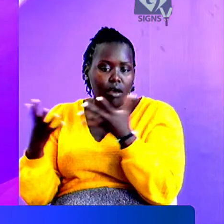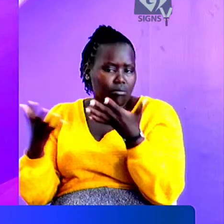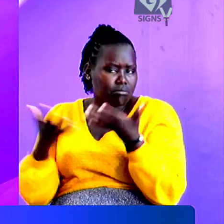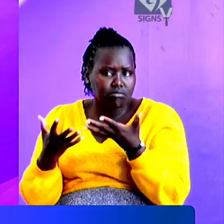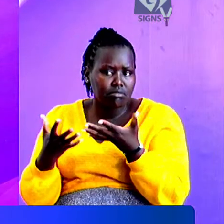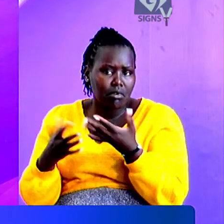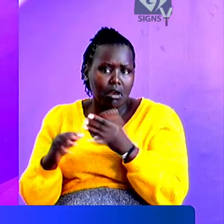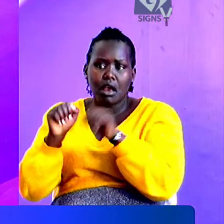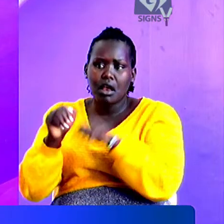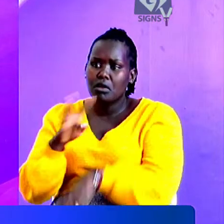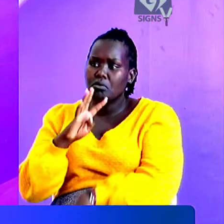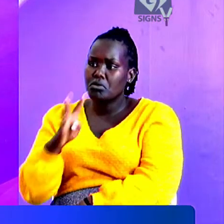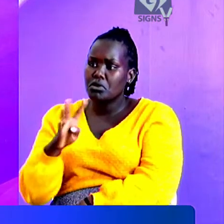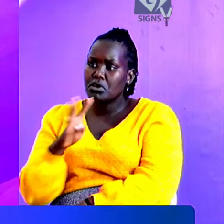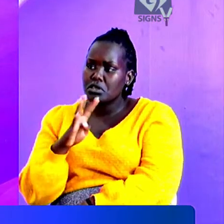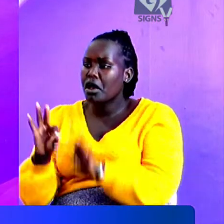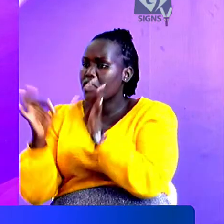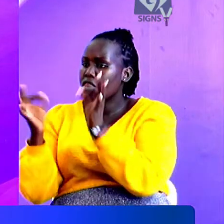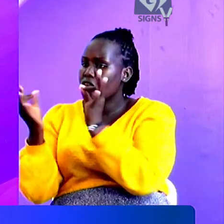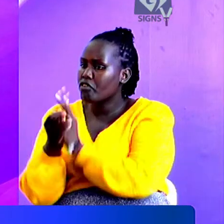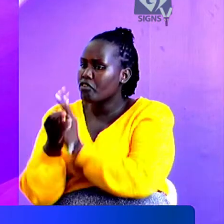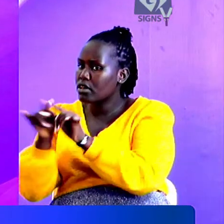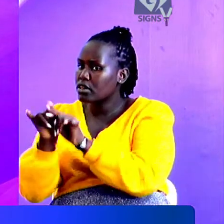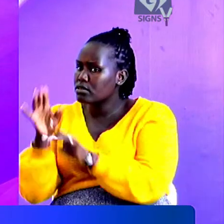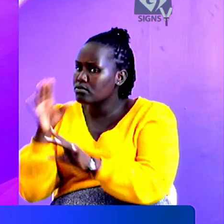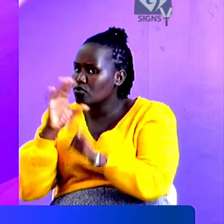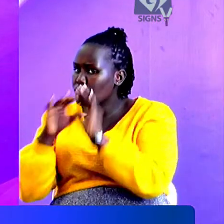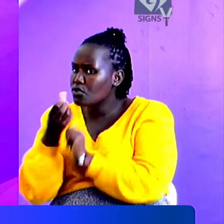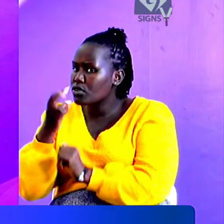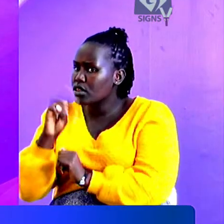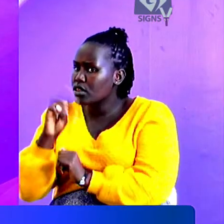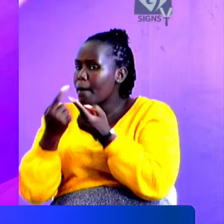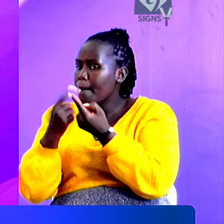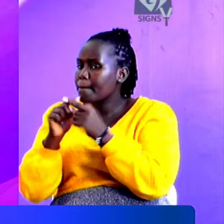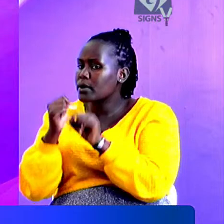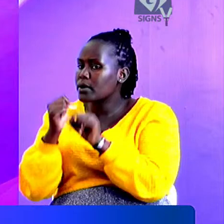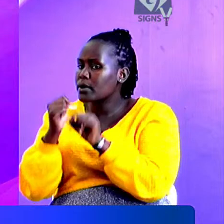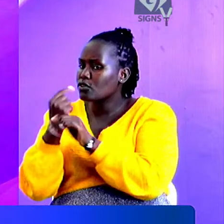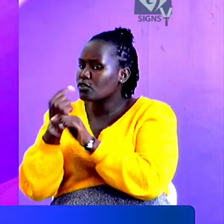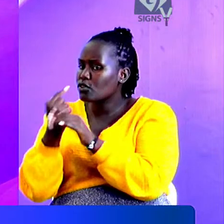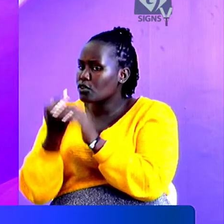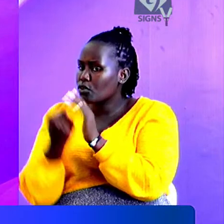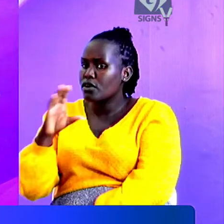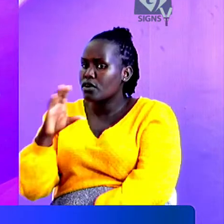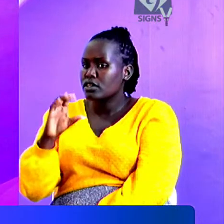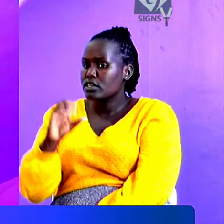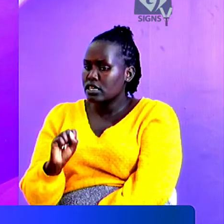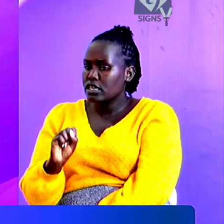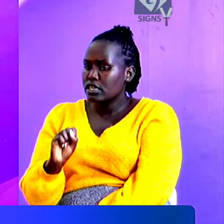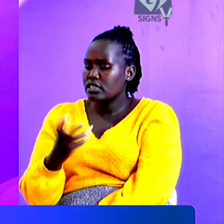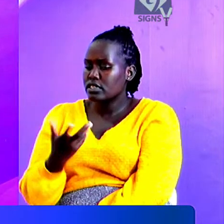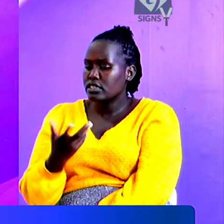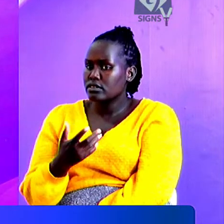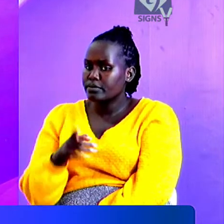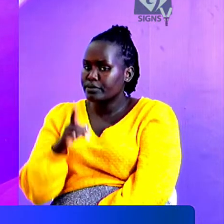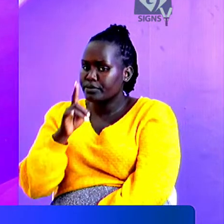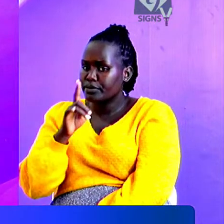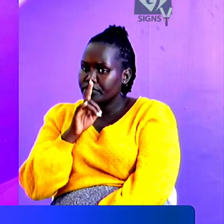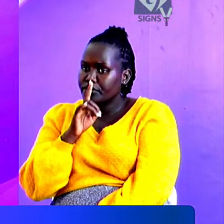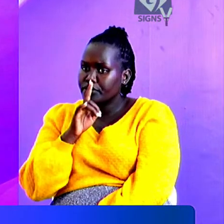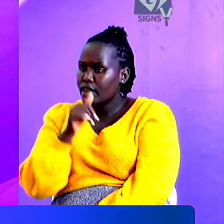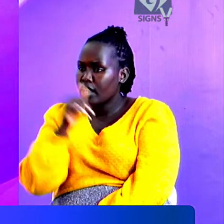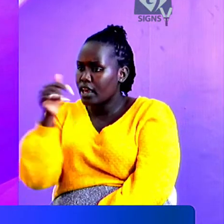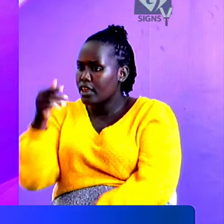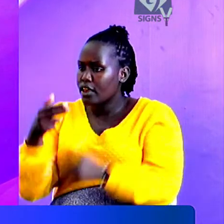family communicate with him? You understand? But what are they doing? Musalia is in conferences, addressing conferences. These are the human